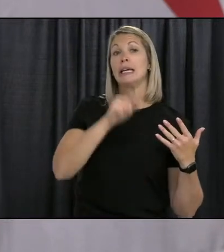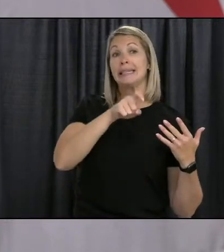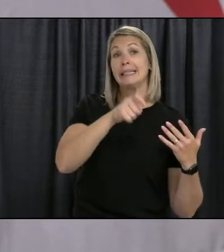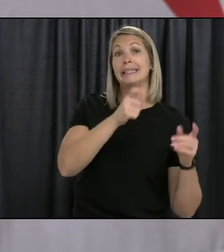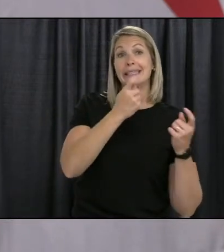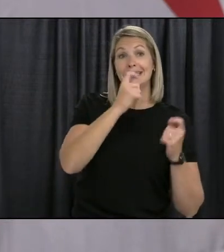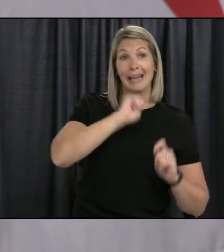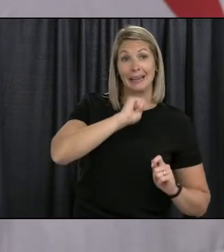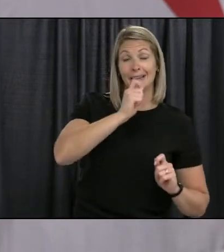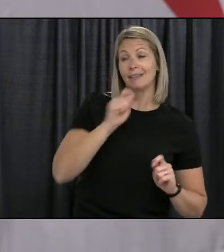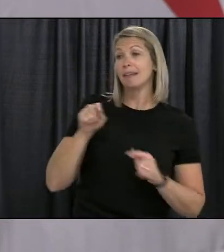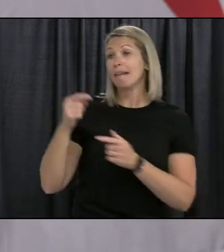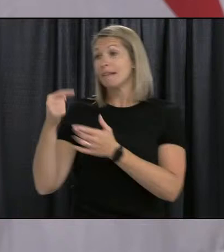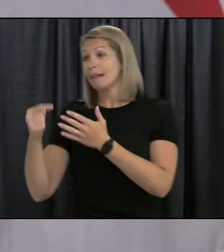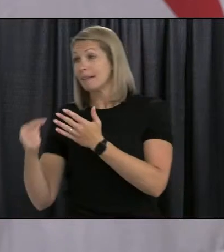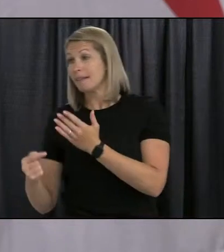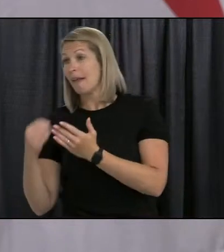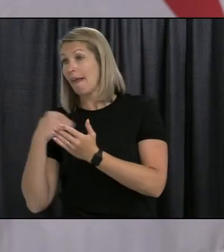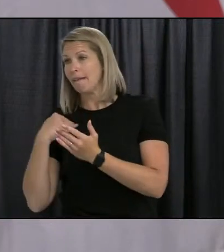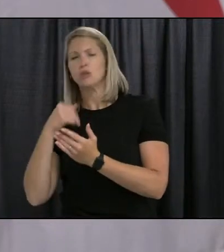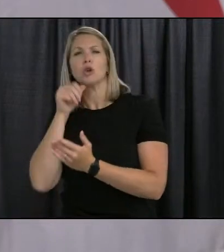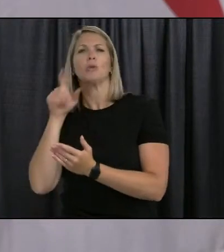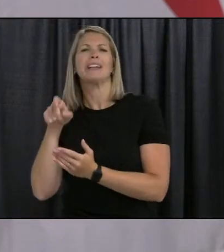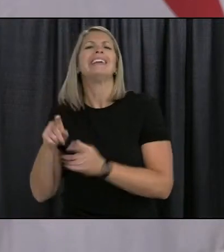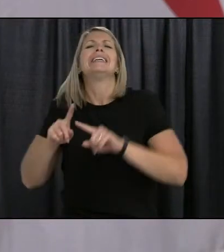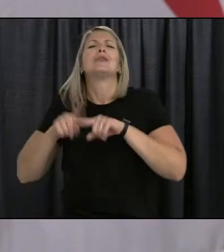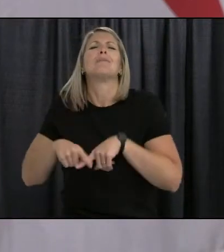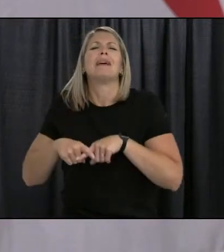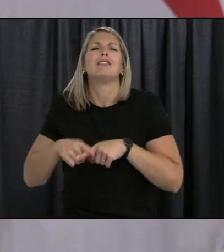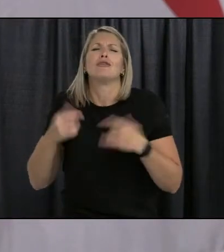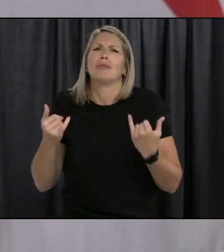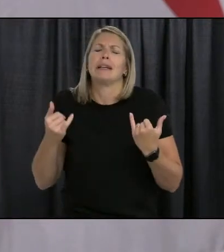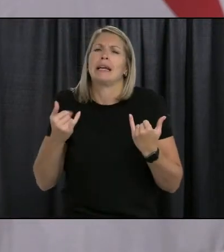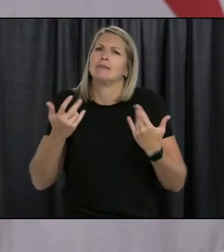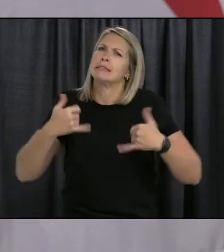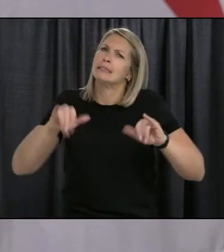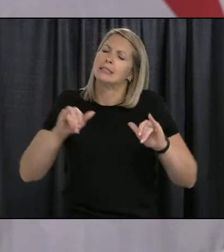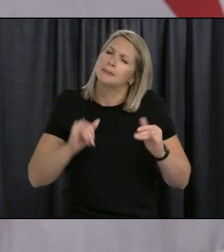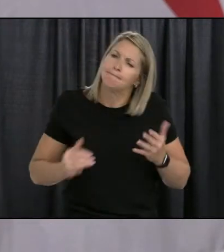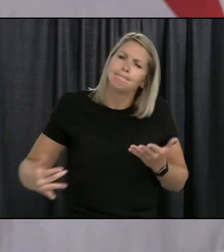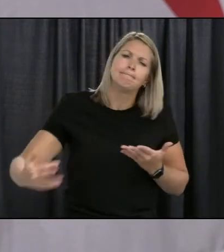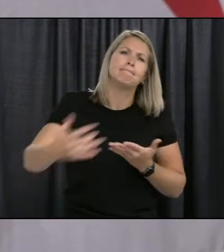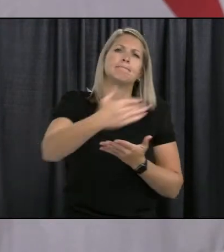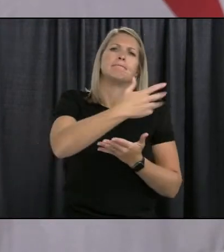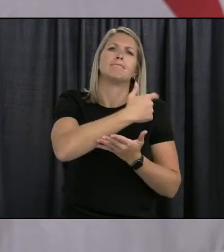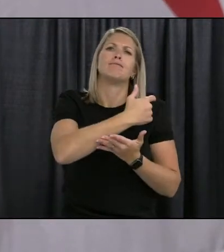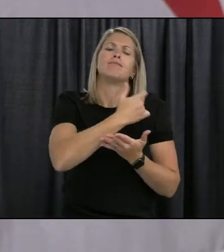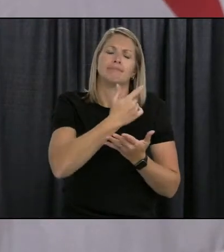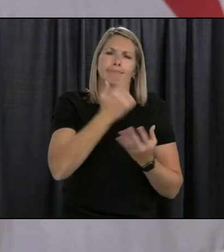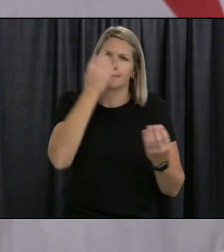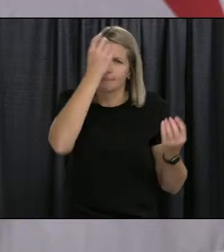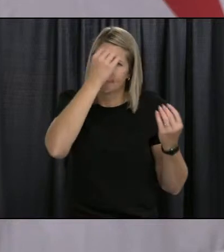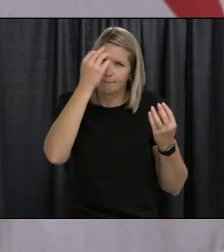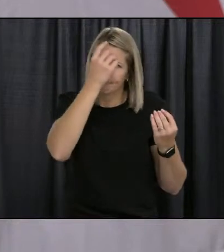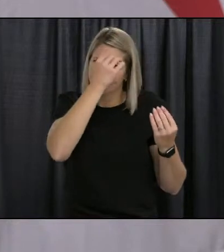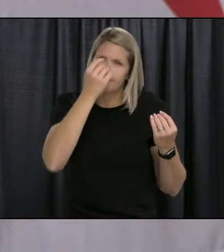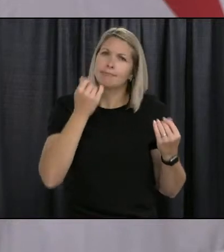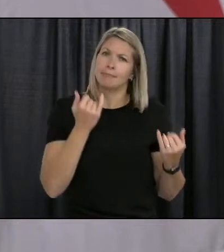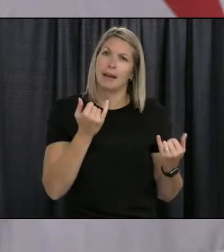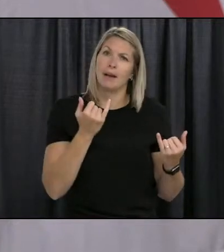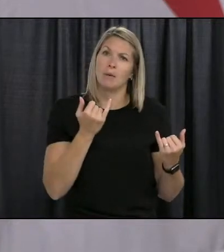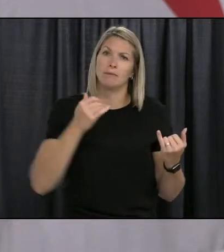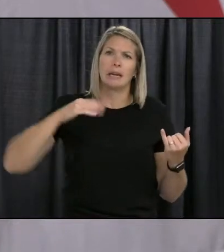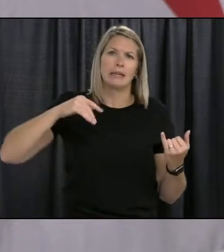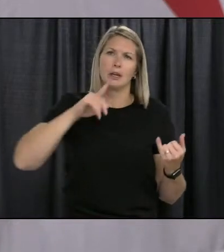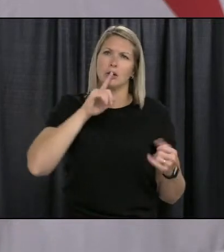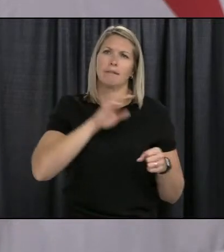how we look at symptoms in children versus adults. So all of that information is being evaluated, and certainly if we feel